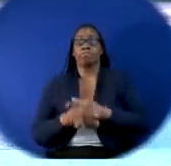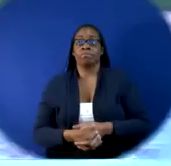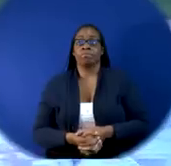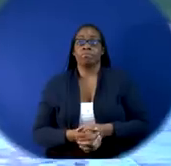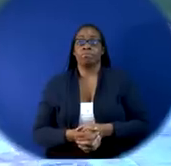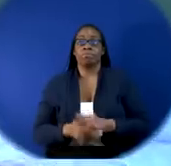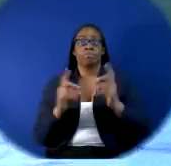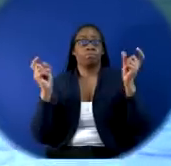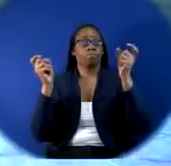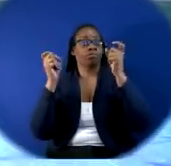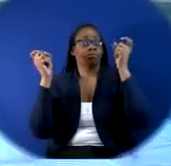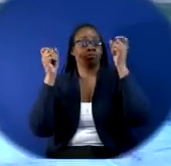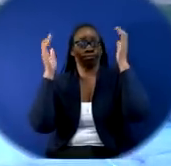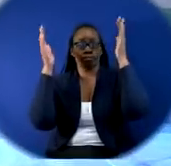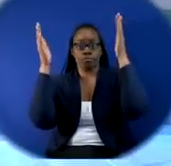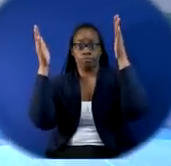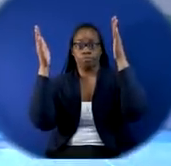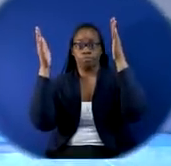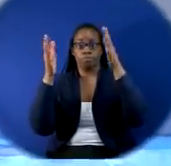Hallelujah.